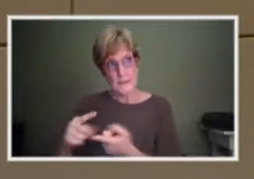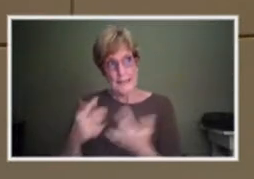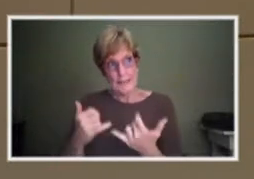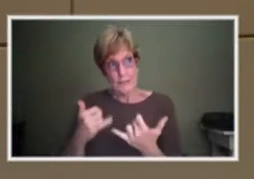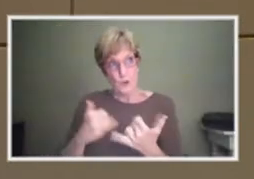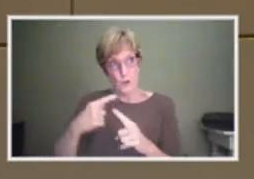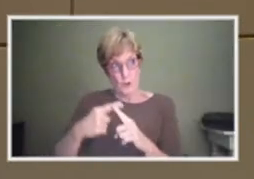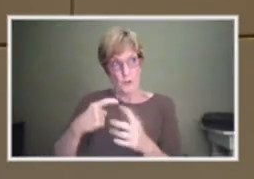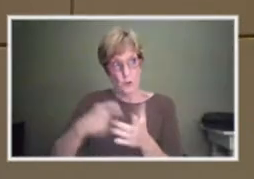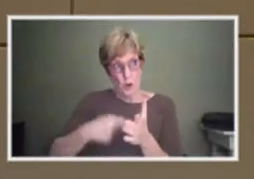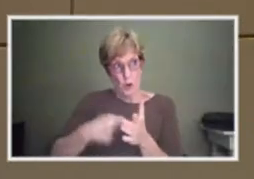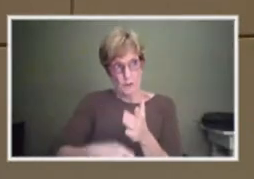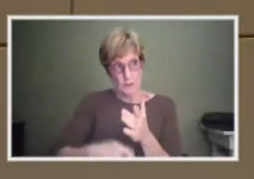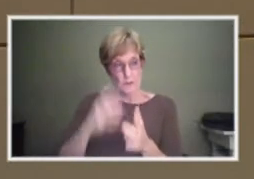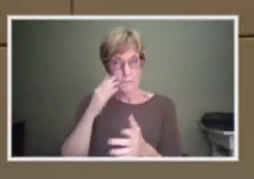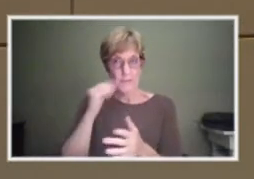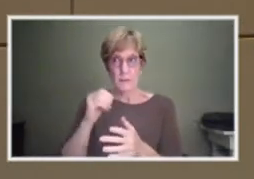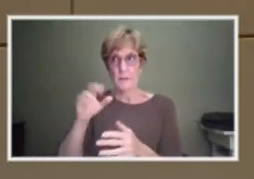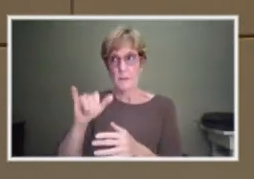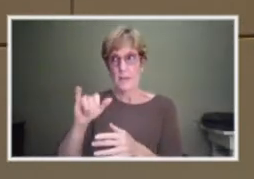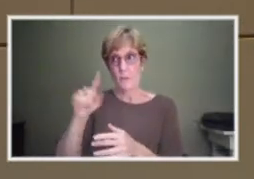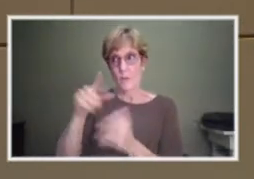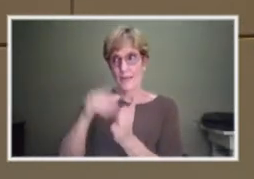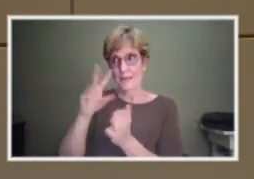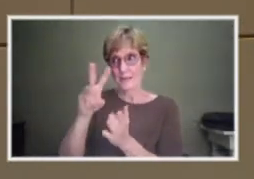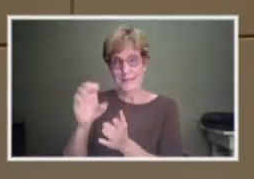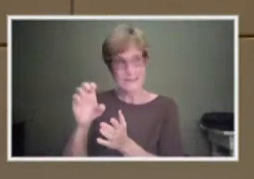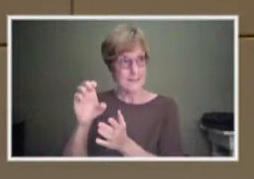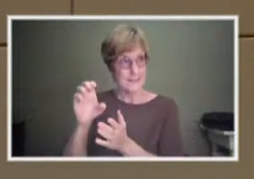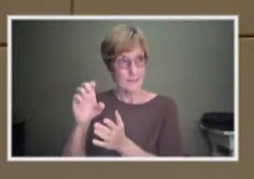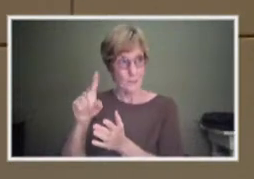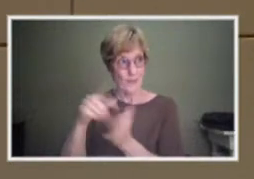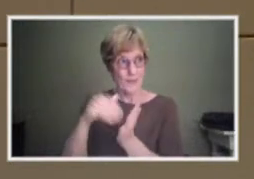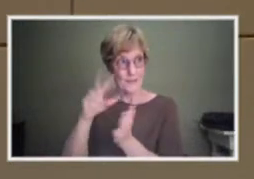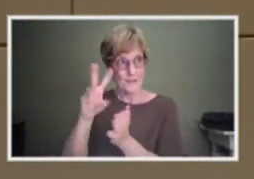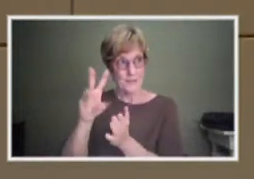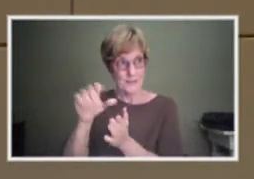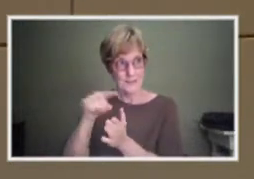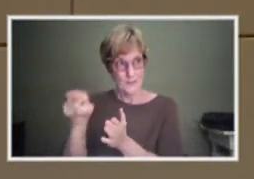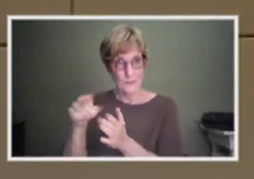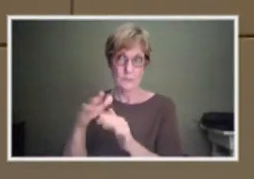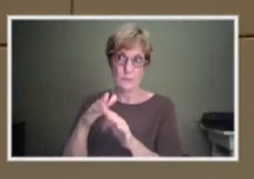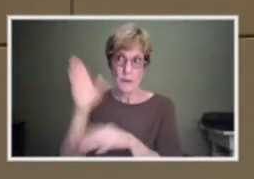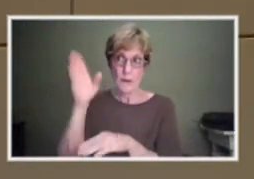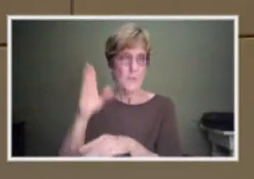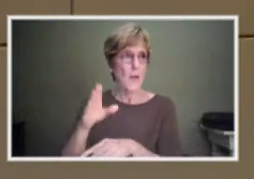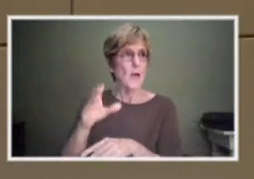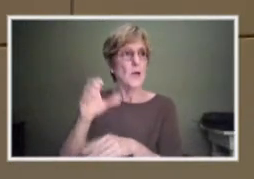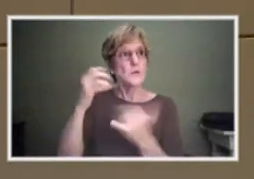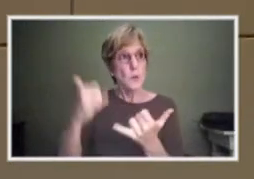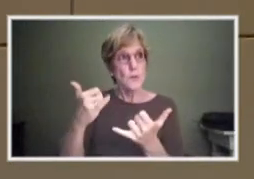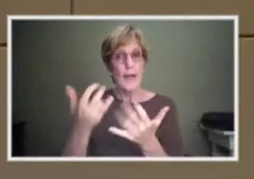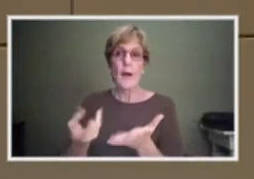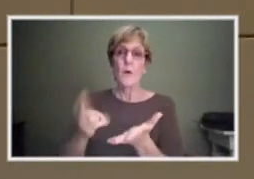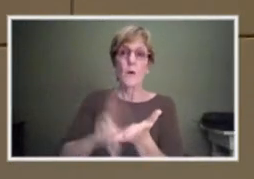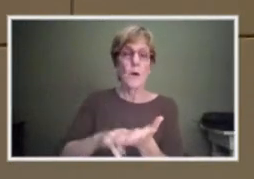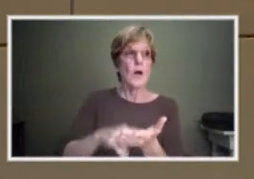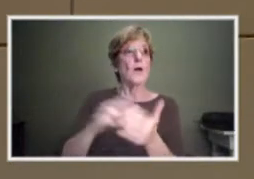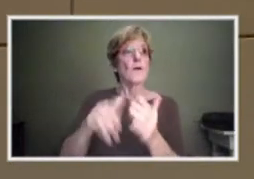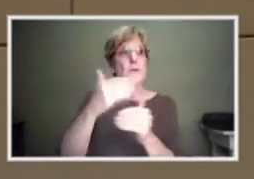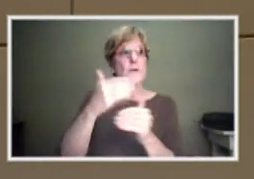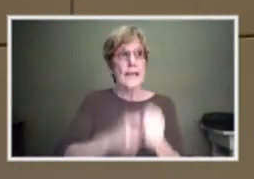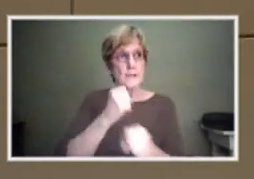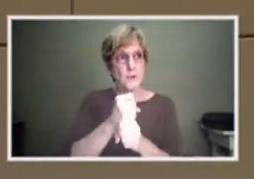because the rental cost is up to $1,600 or more. So when it's time for a lease renewal, we may have the opportunity